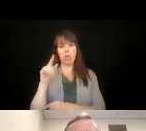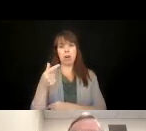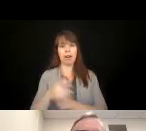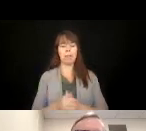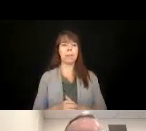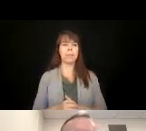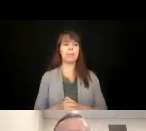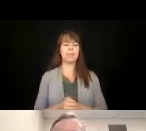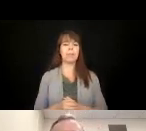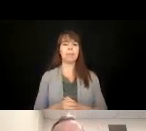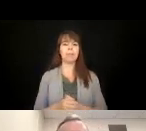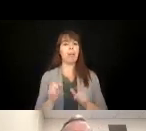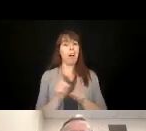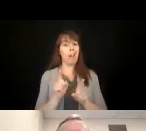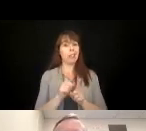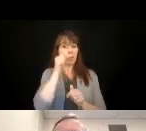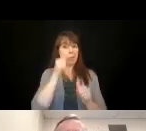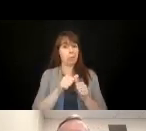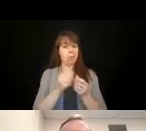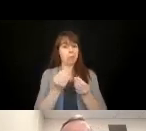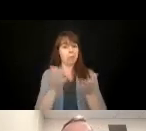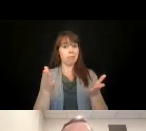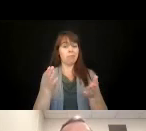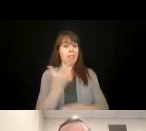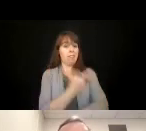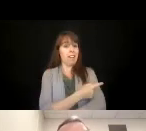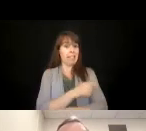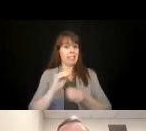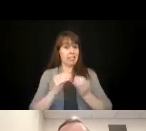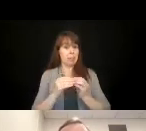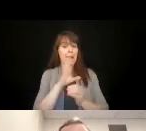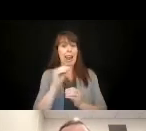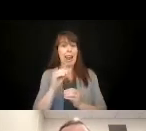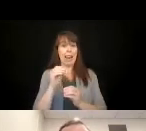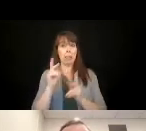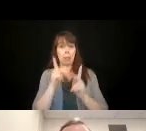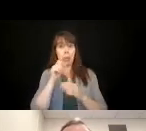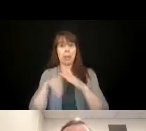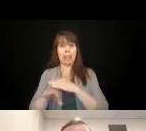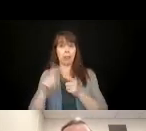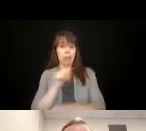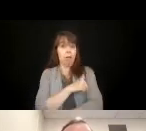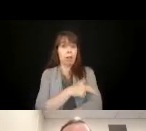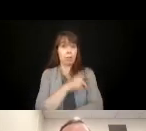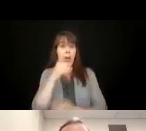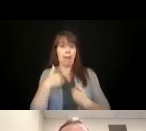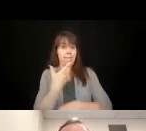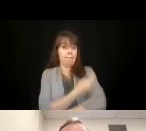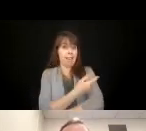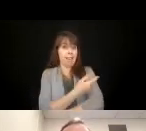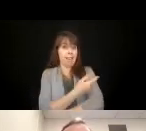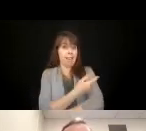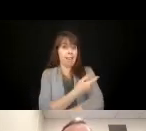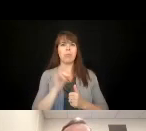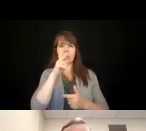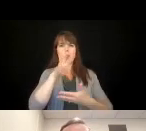I think it's important to also share some data regarding vaccination status and hospital admissions here at Michigan Medicine. This table summarizes